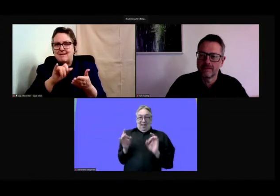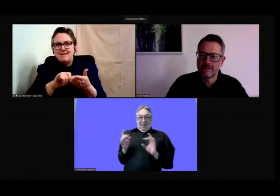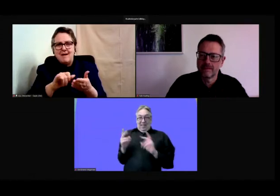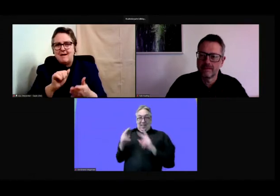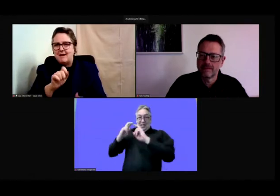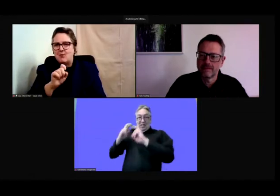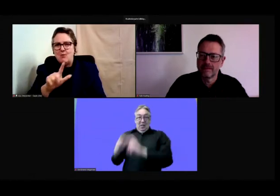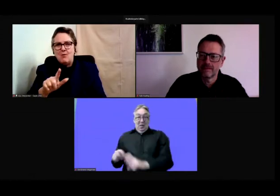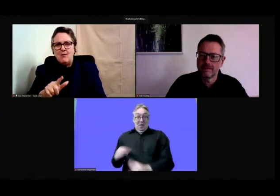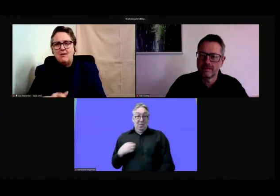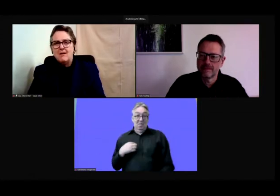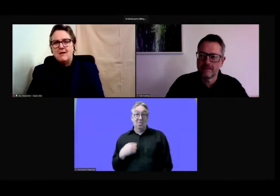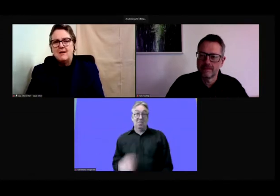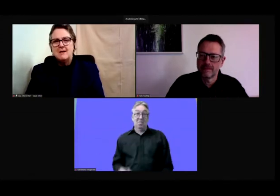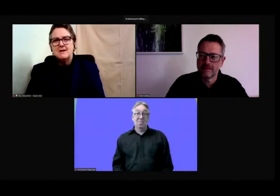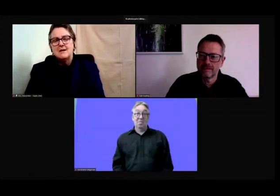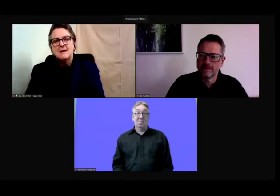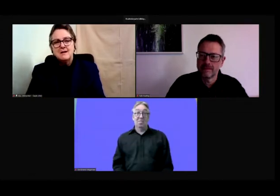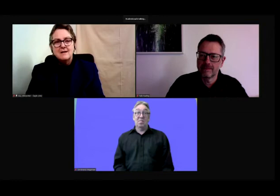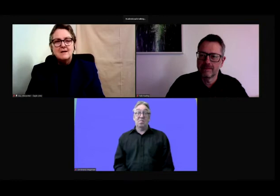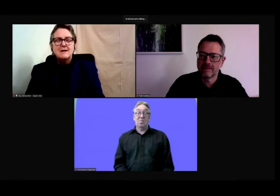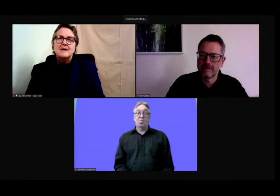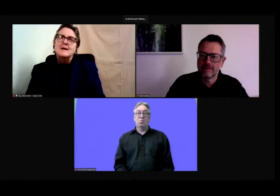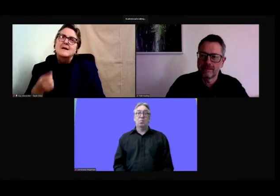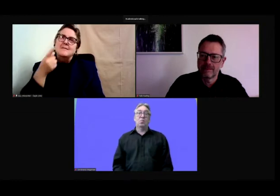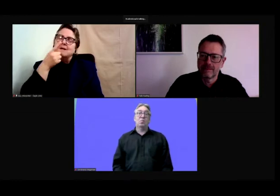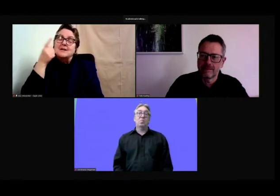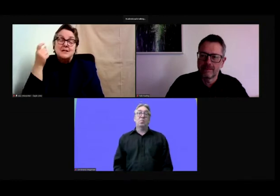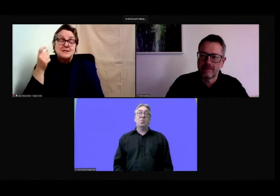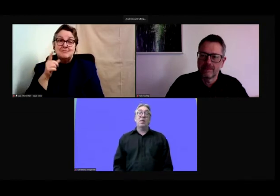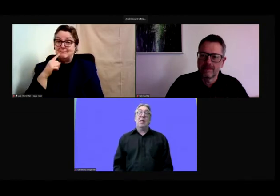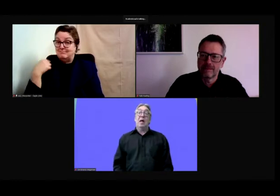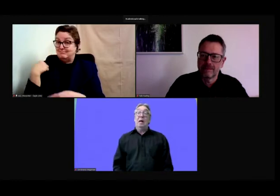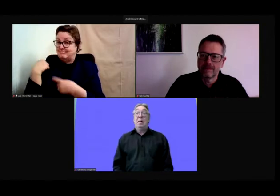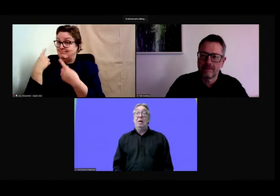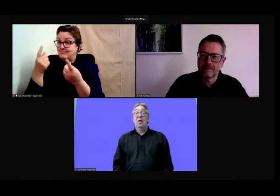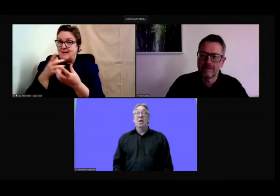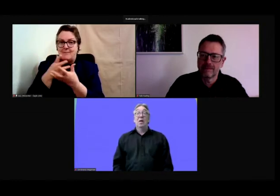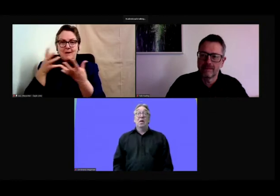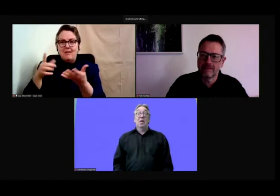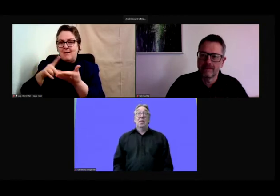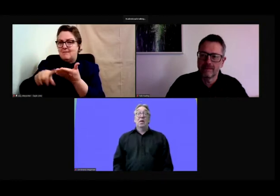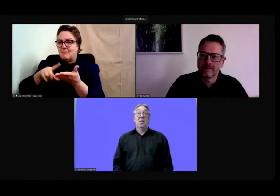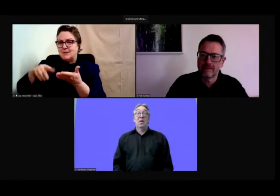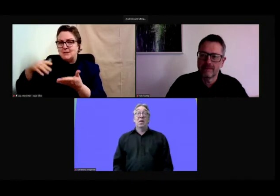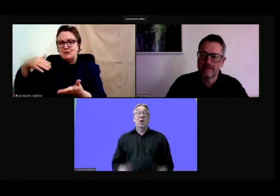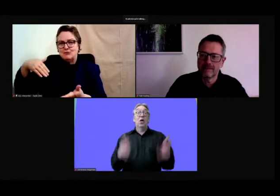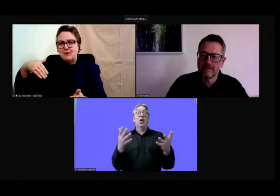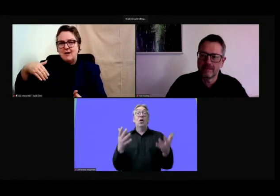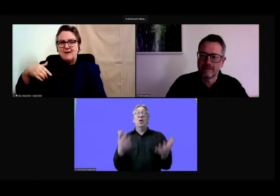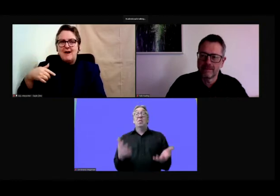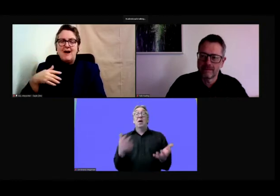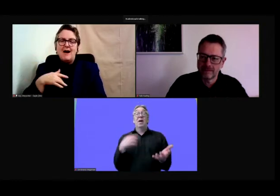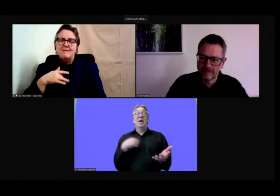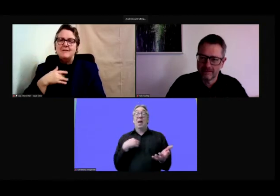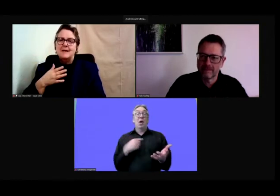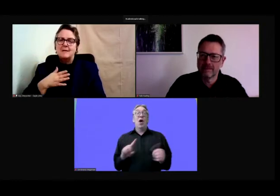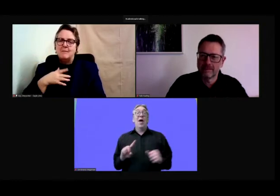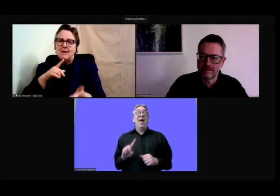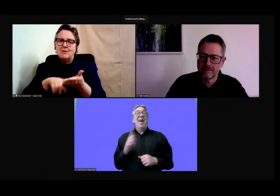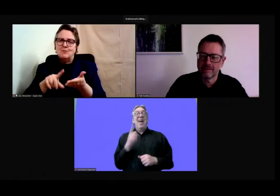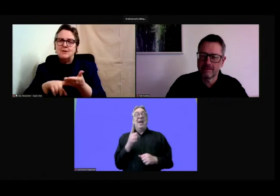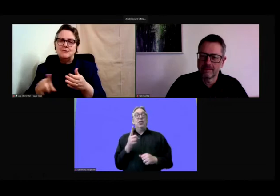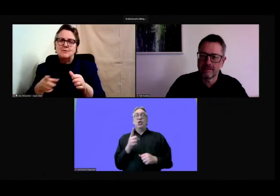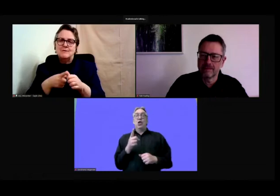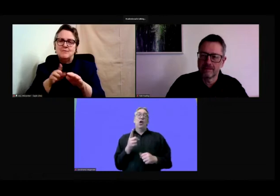Because they hasn't been so much out there. I mean, I think I sort of laid like the first stepping stone to